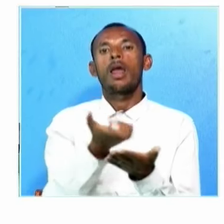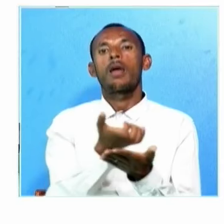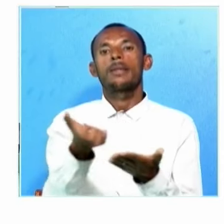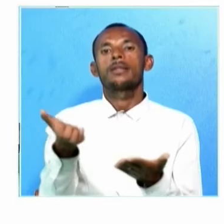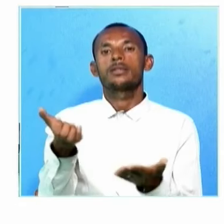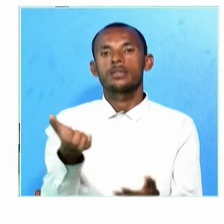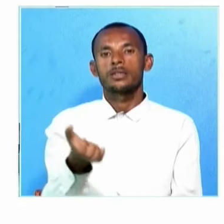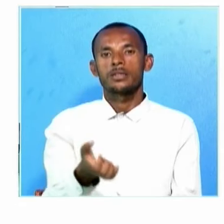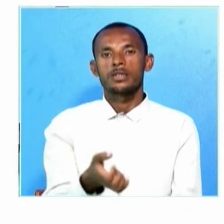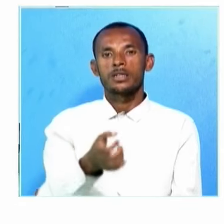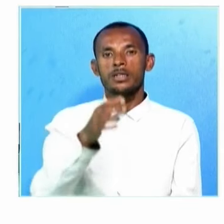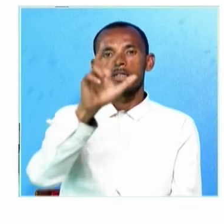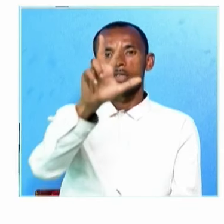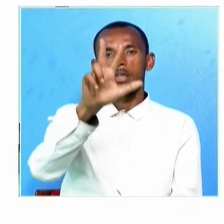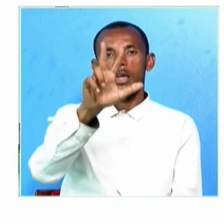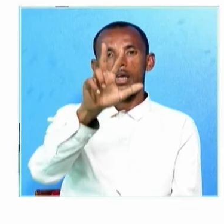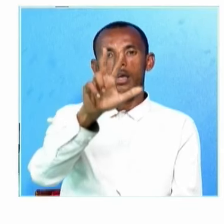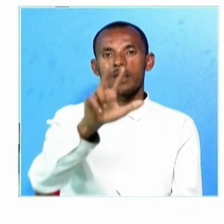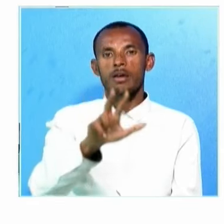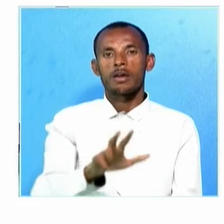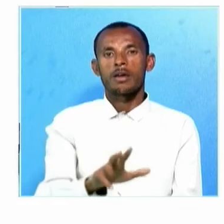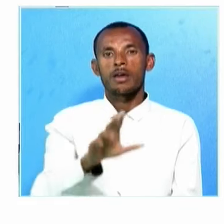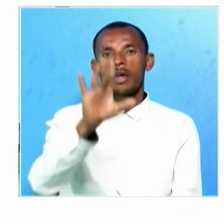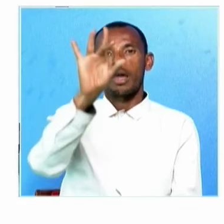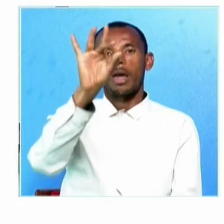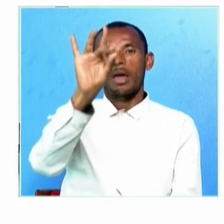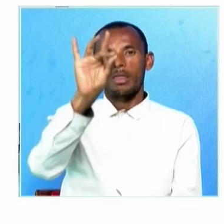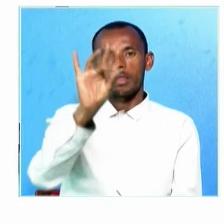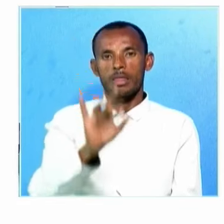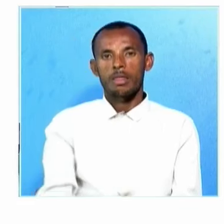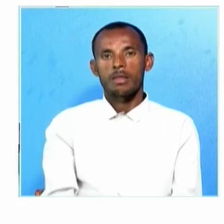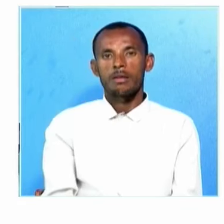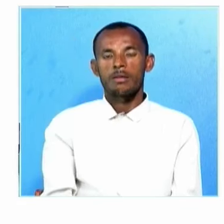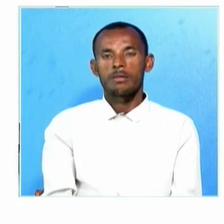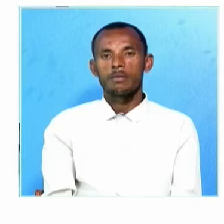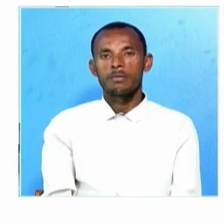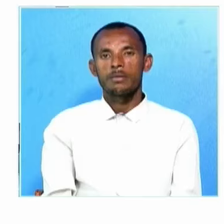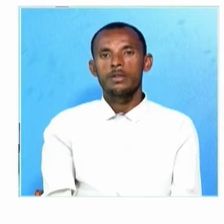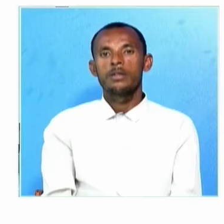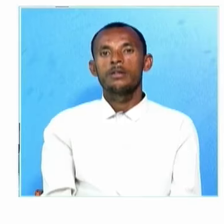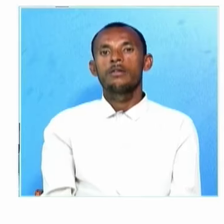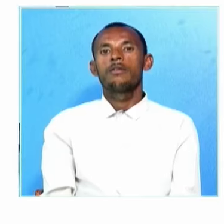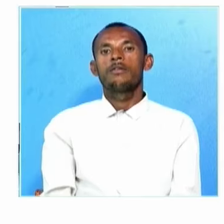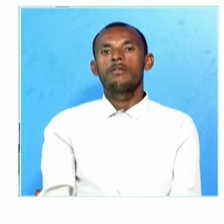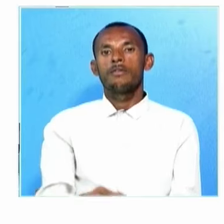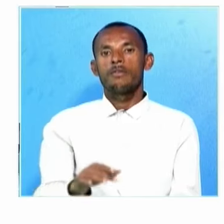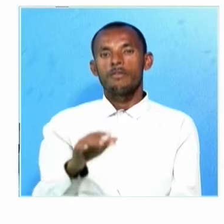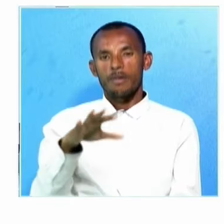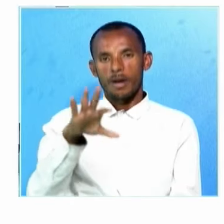elements 3, 8. Then find